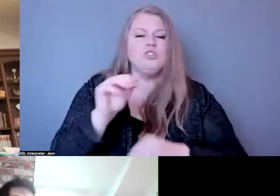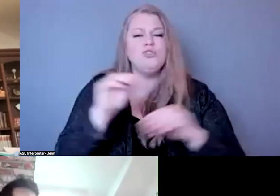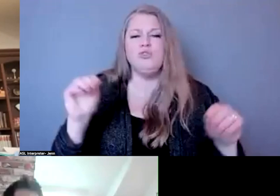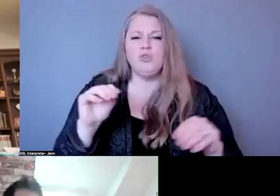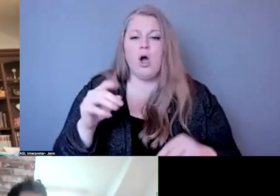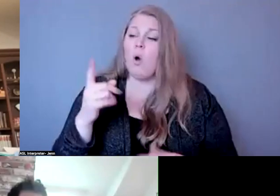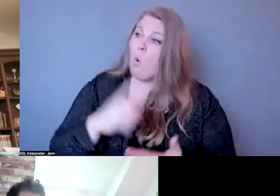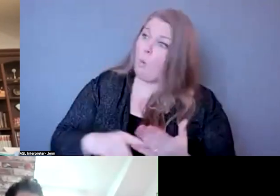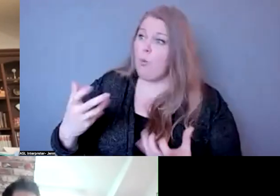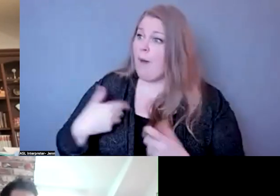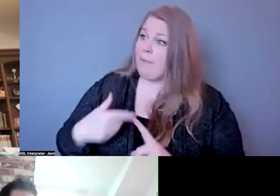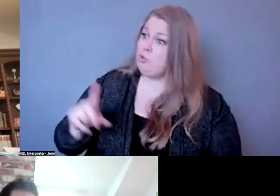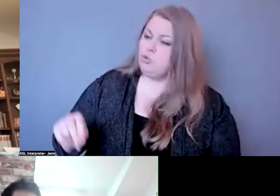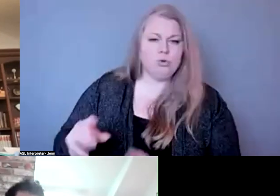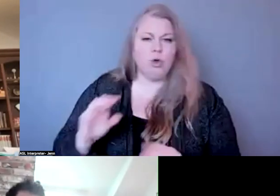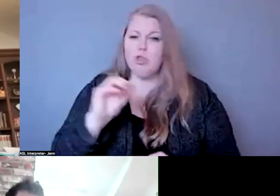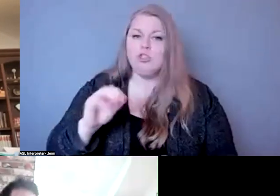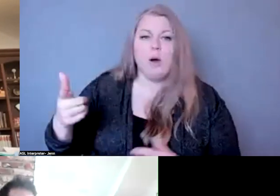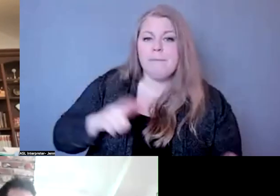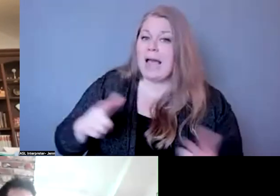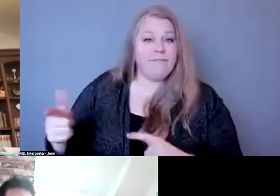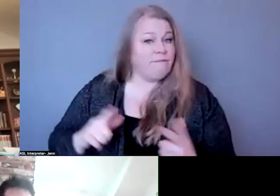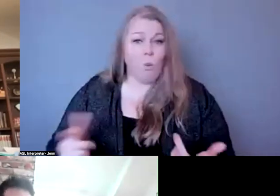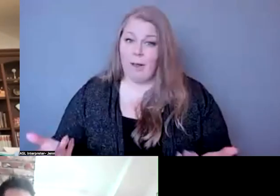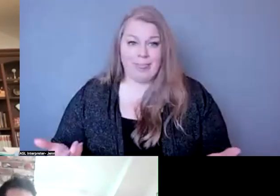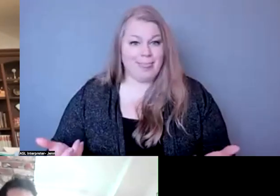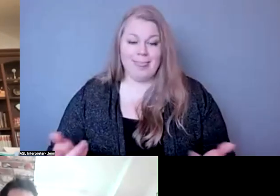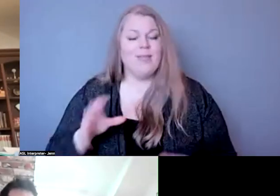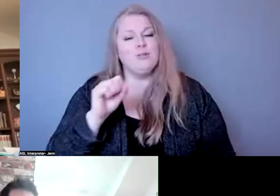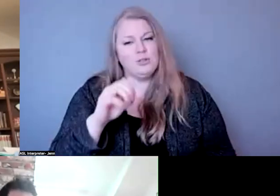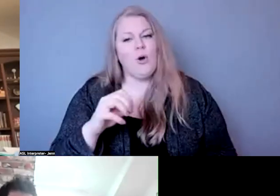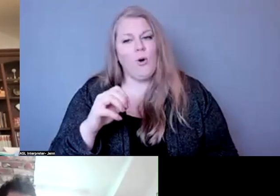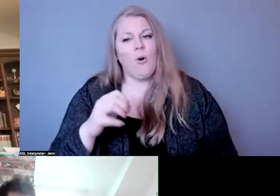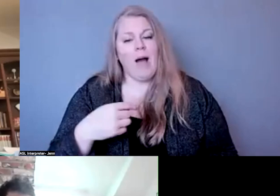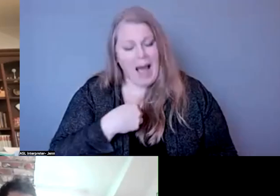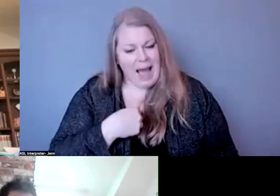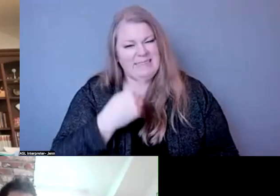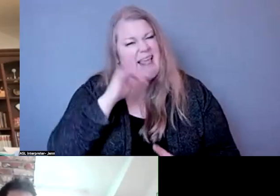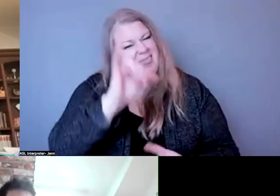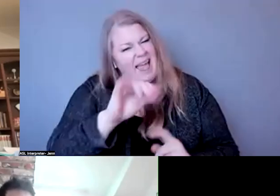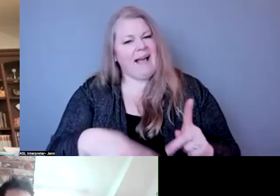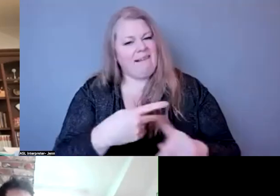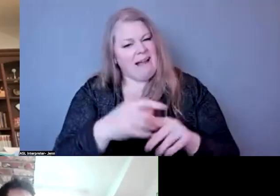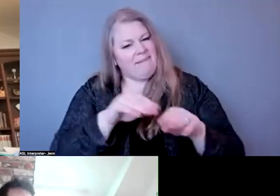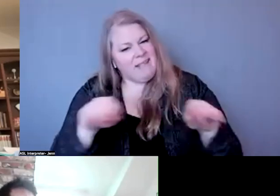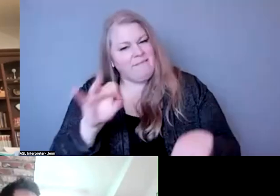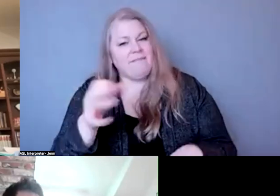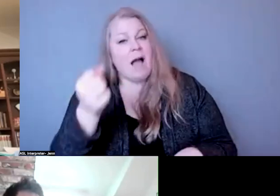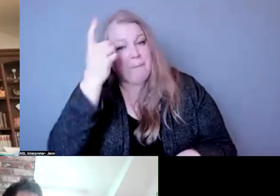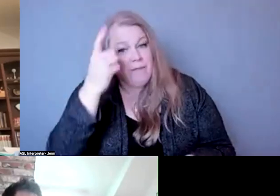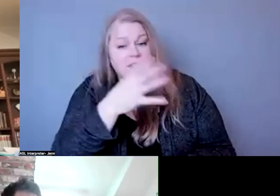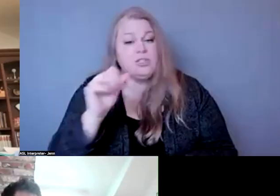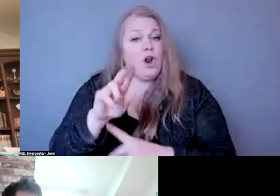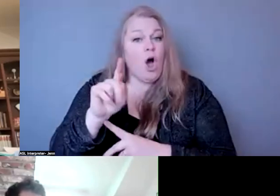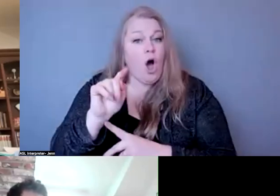do you want me to do about that? There was no back and forth and all of these kinds of things. So I'm asserting that that level of comprehension and